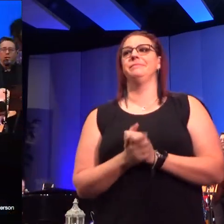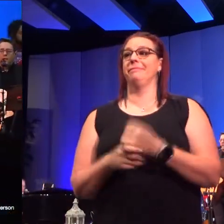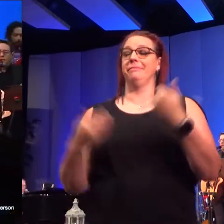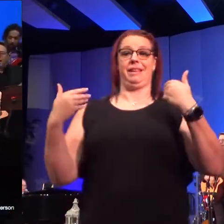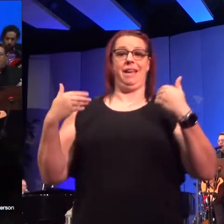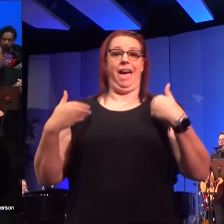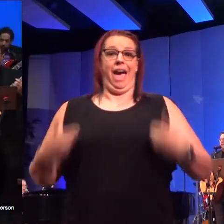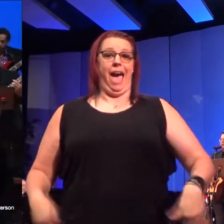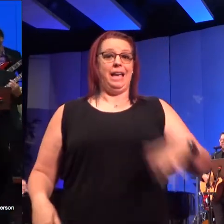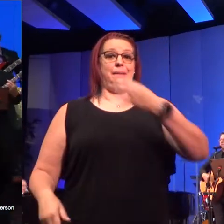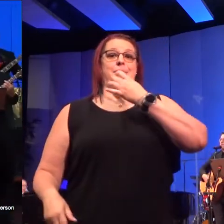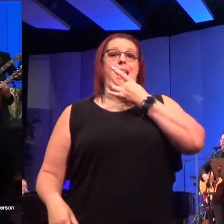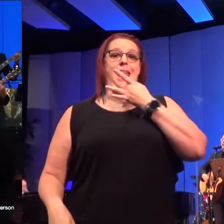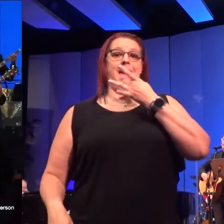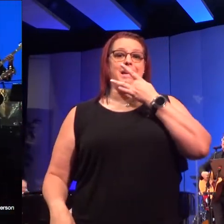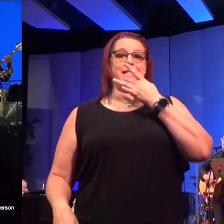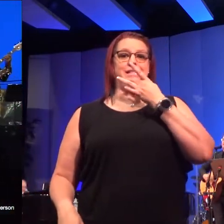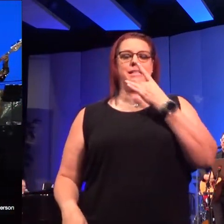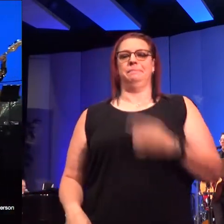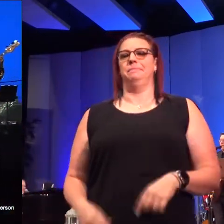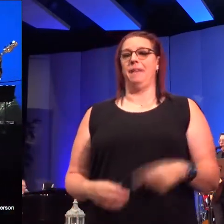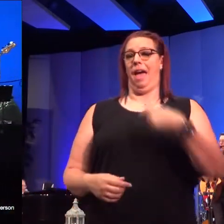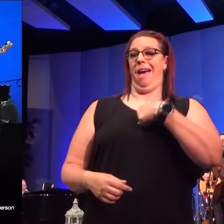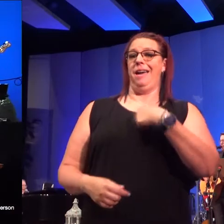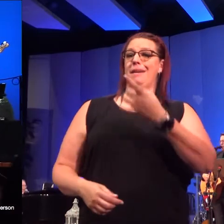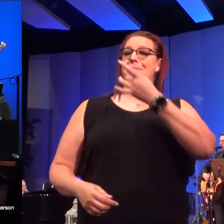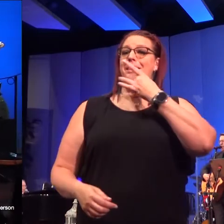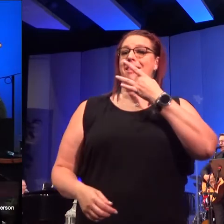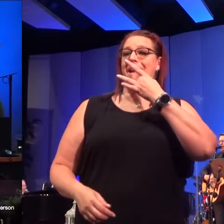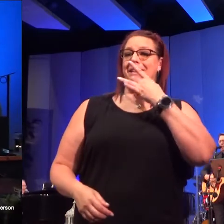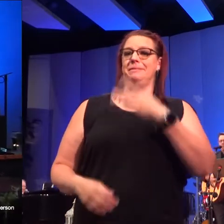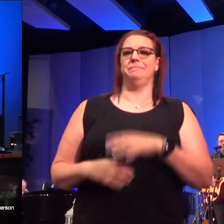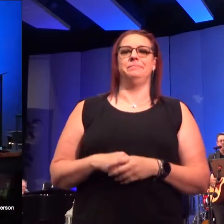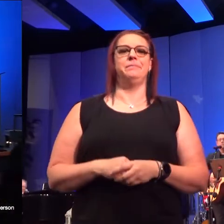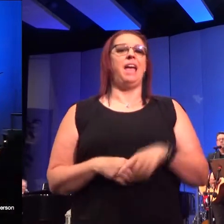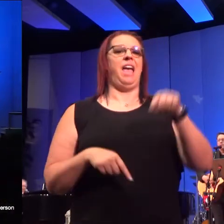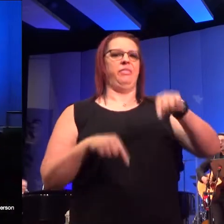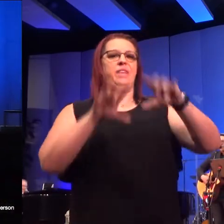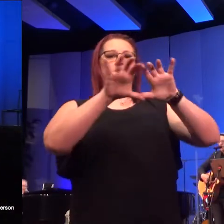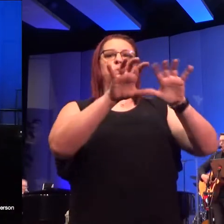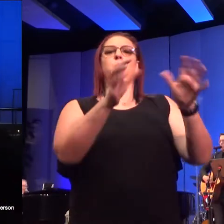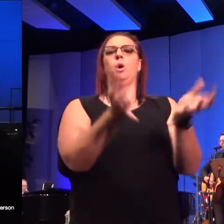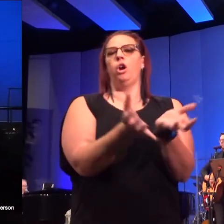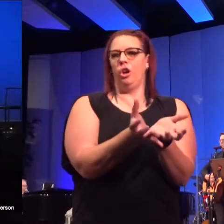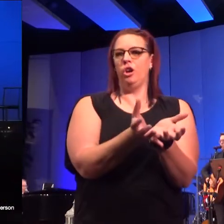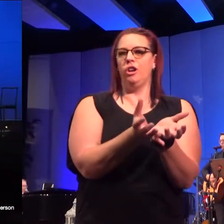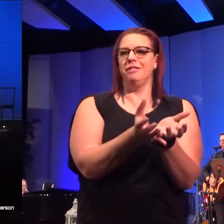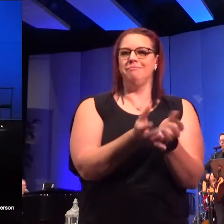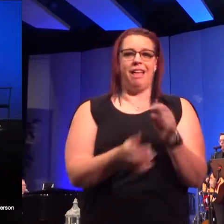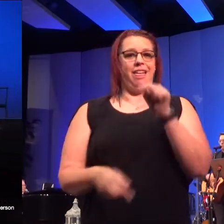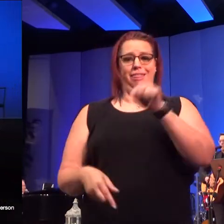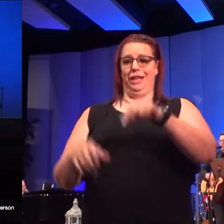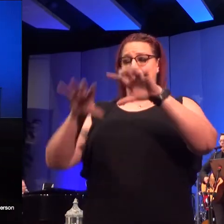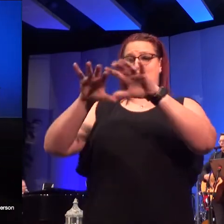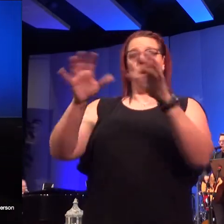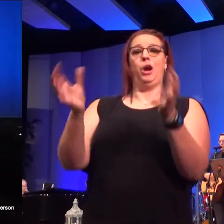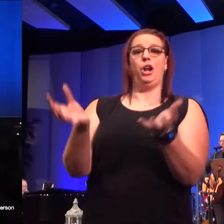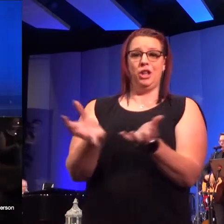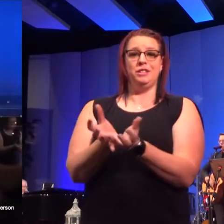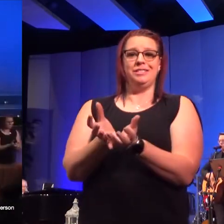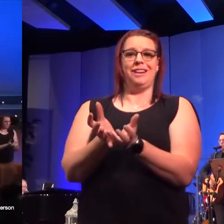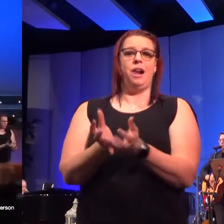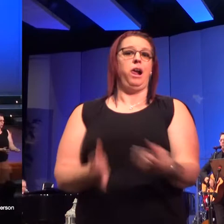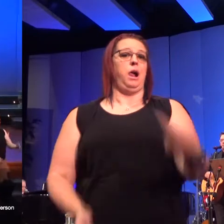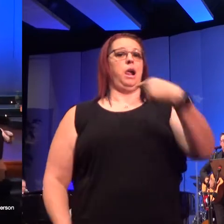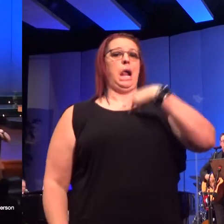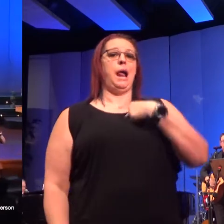I am a light. I am a light. I am a light. I am a light. In this world. In this world. In this world. In